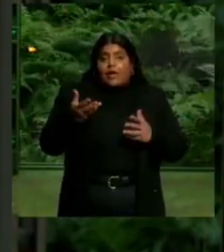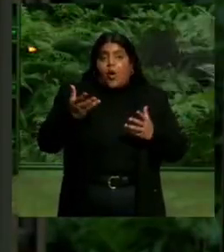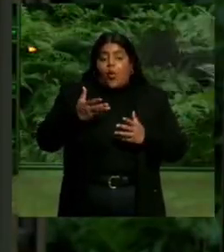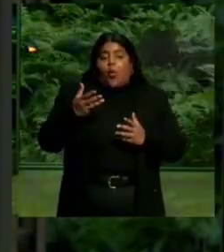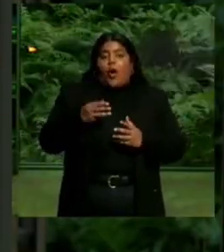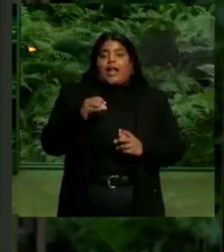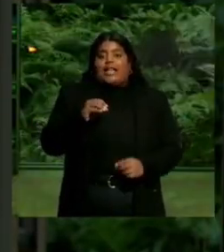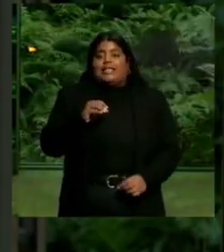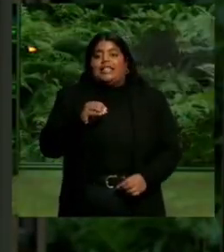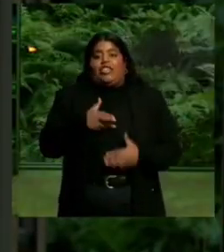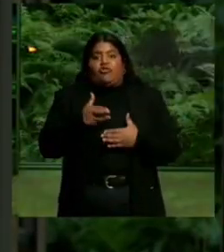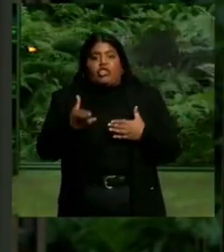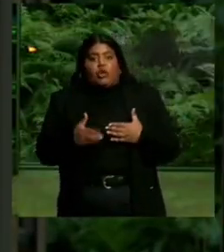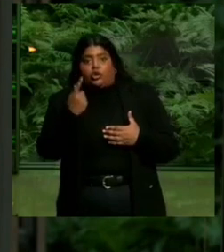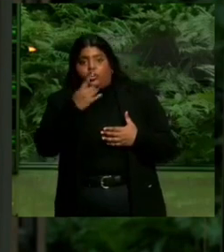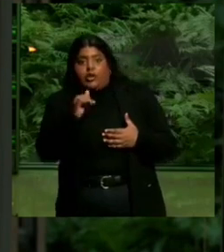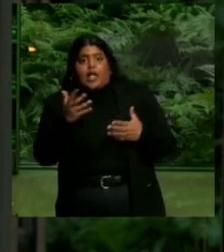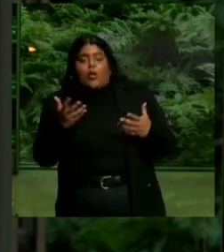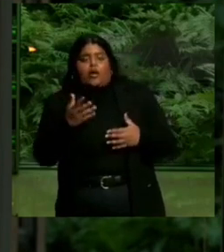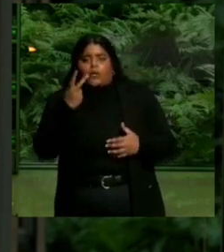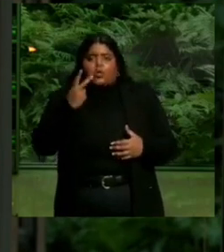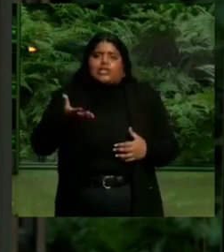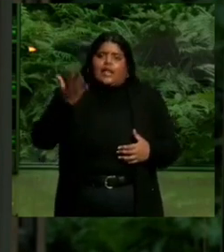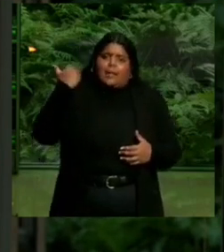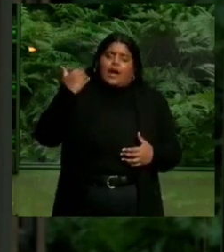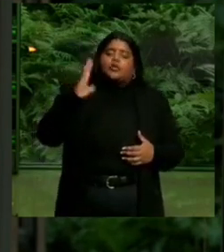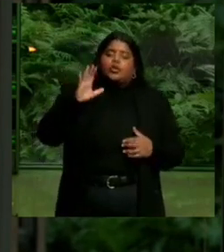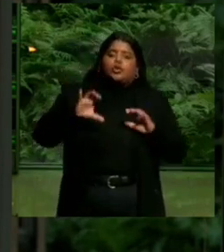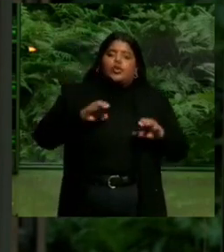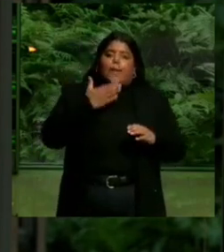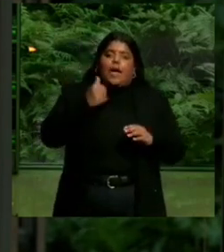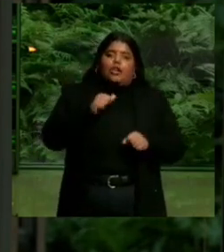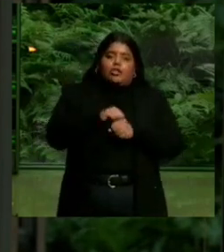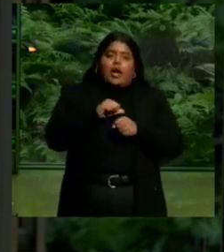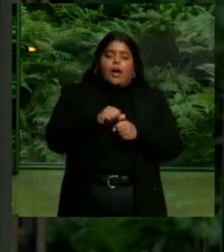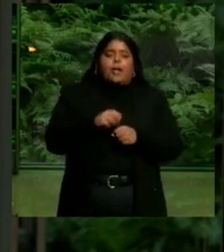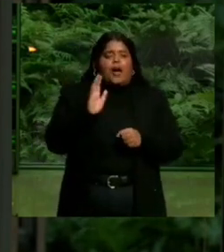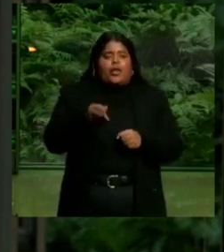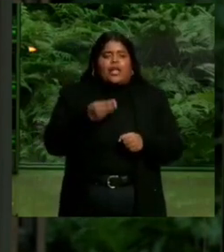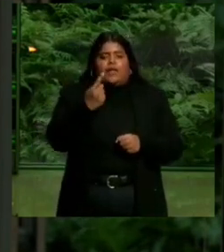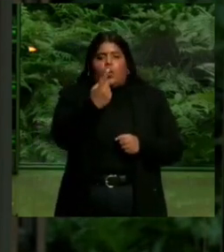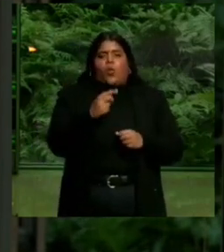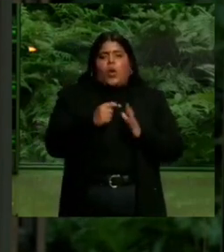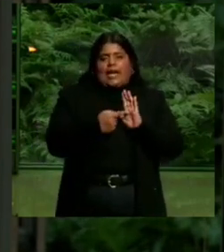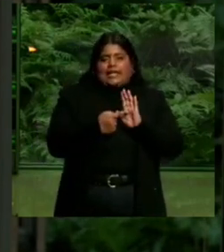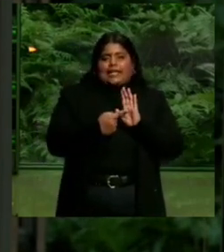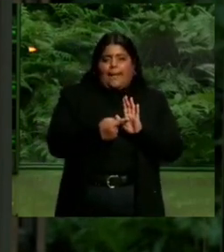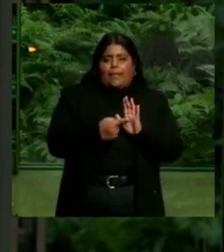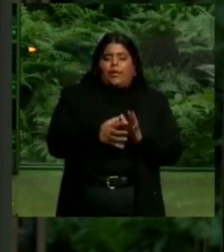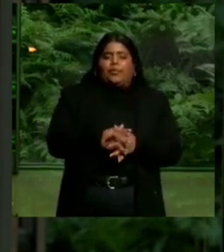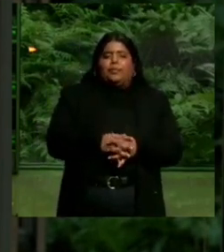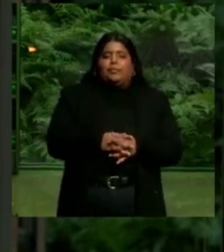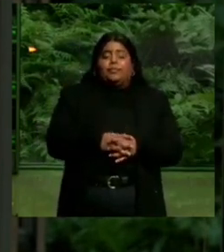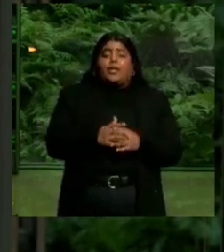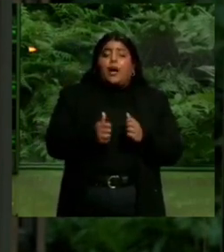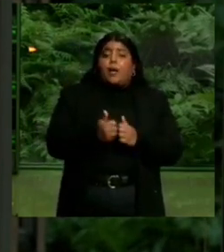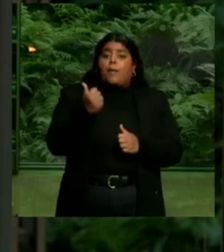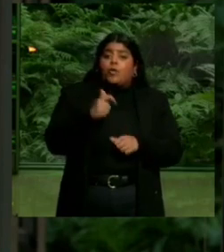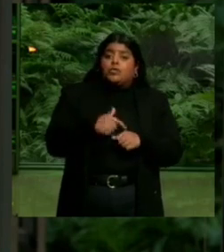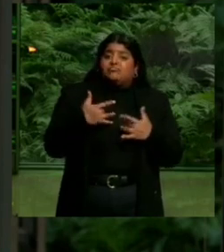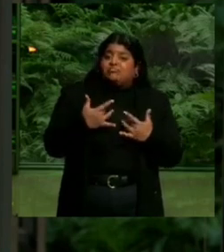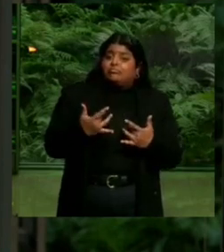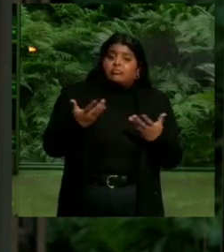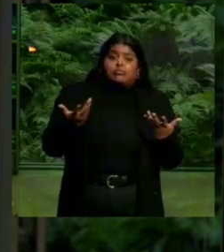look like or what you've seen in the past, it will do a better job. I'll give you one example. Most of the times,